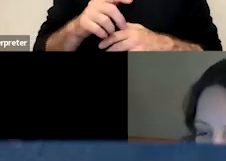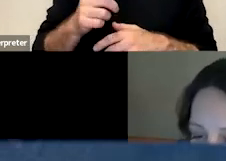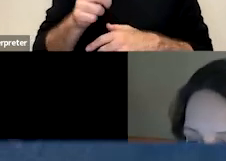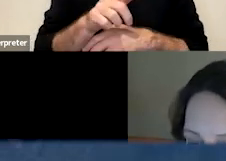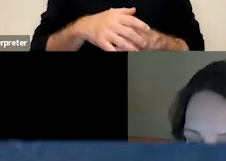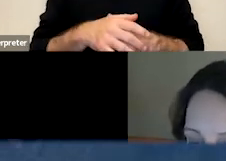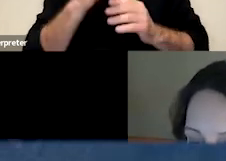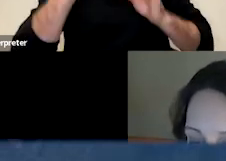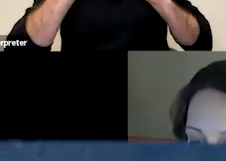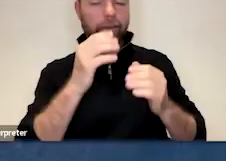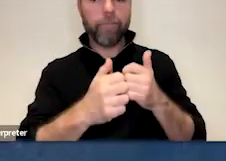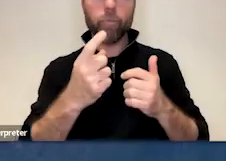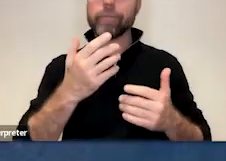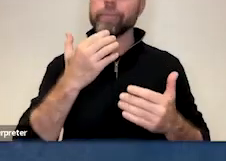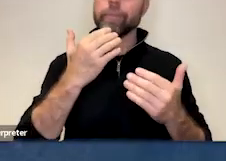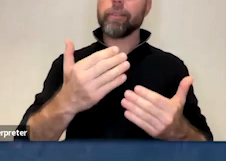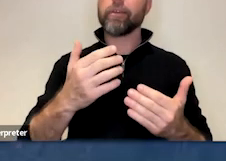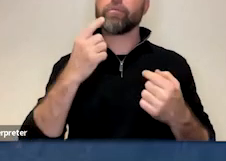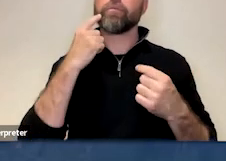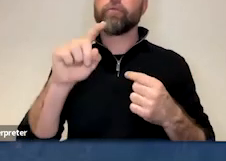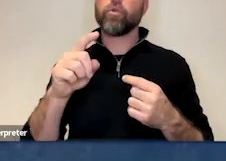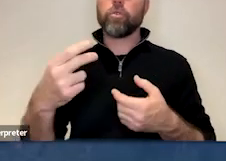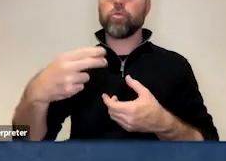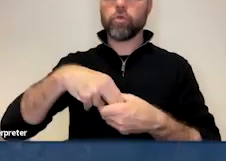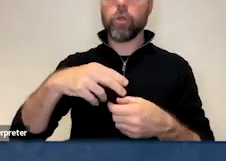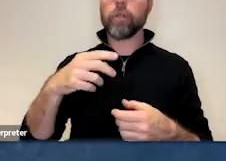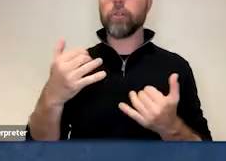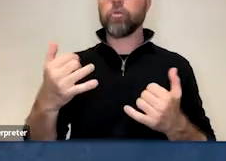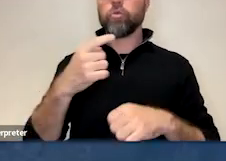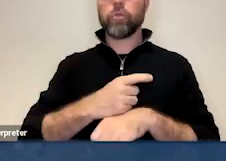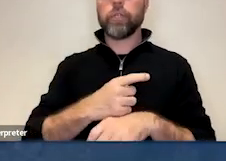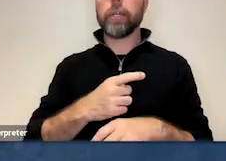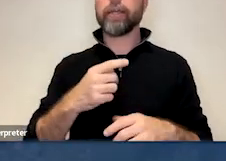Hi, everyone. Thank you for joining us today.